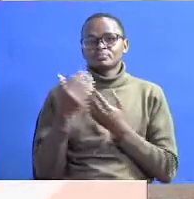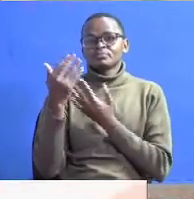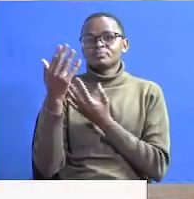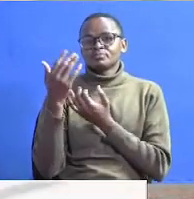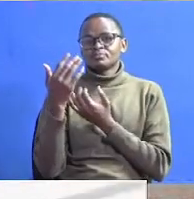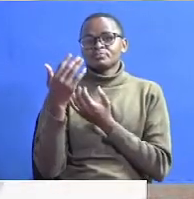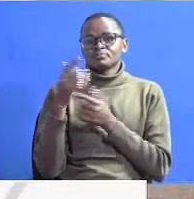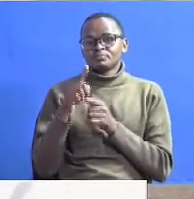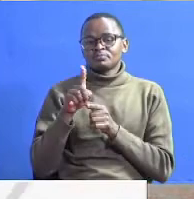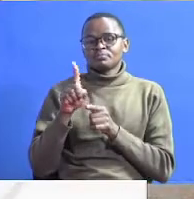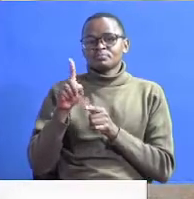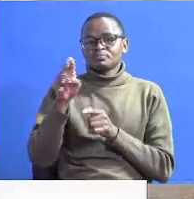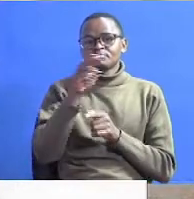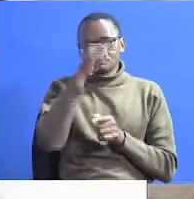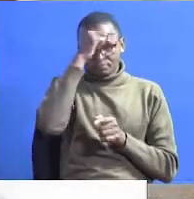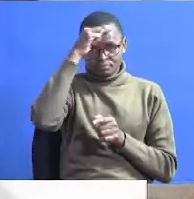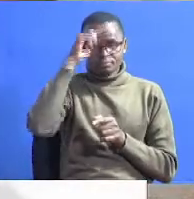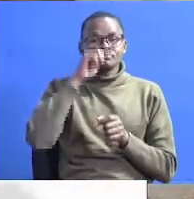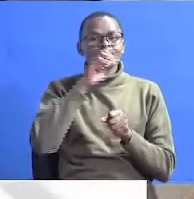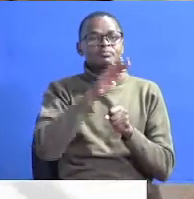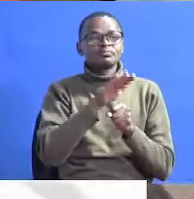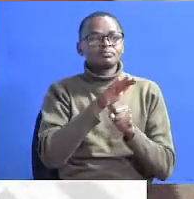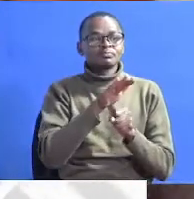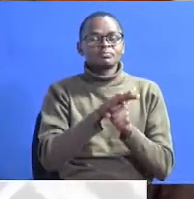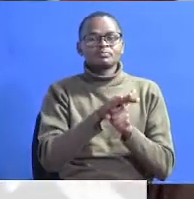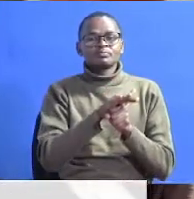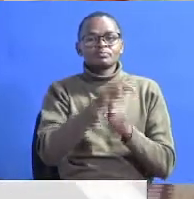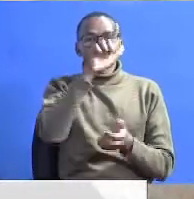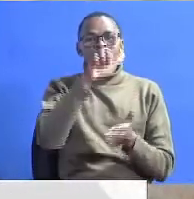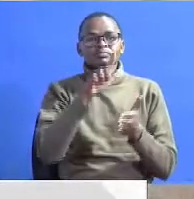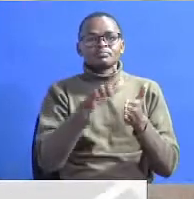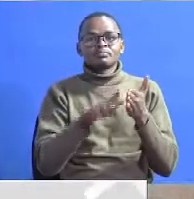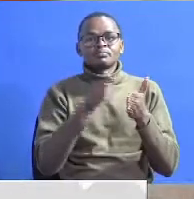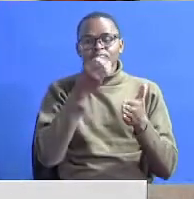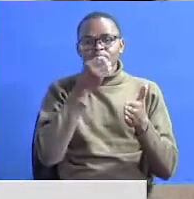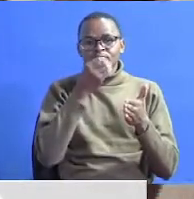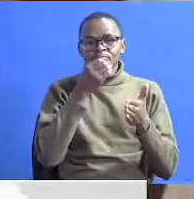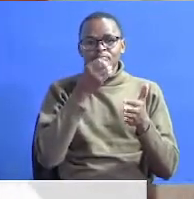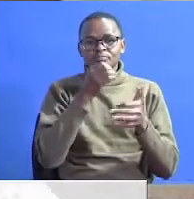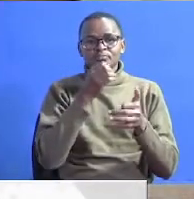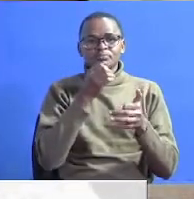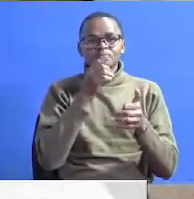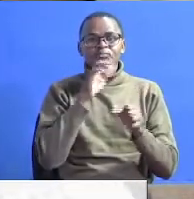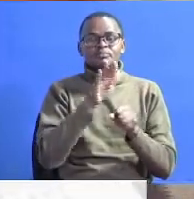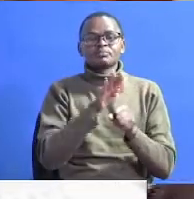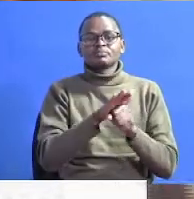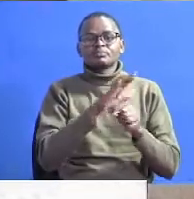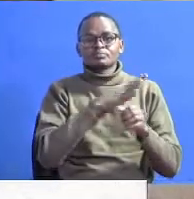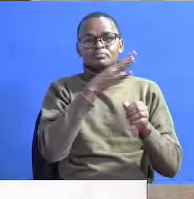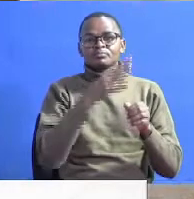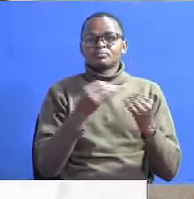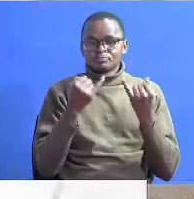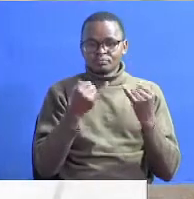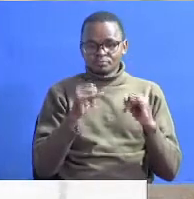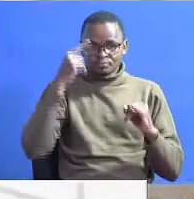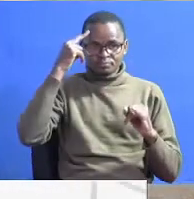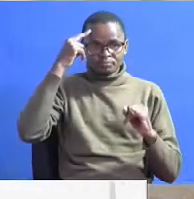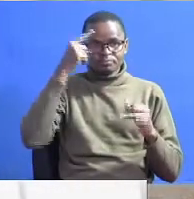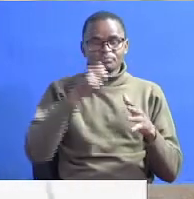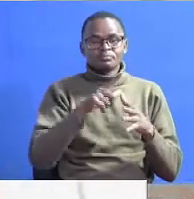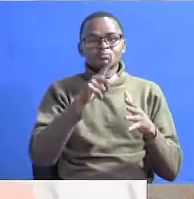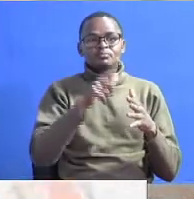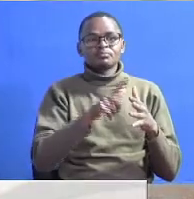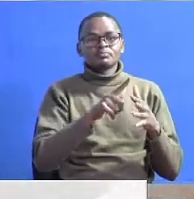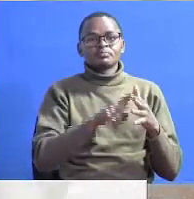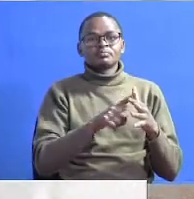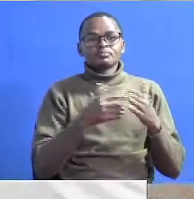a big hope in them, because they promised that they're gonna lower the food prices, they'll change and stabilize the economy.